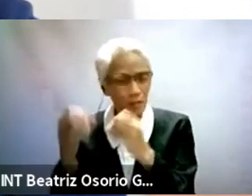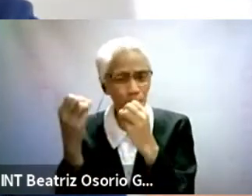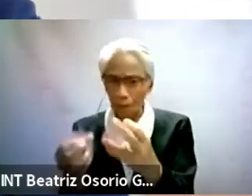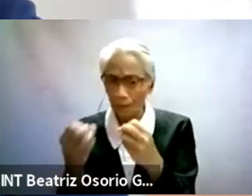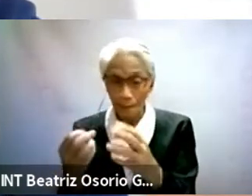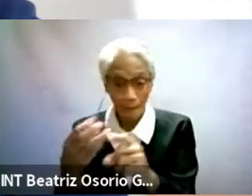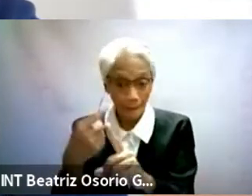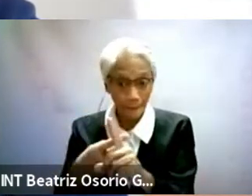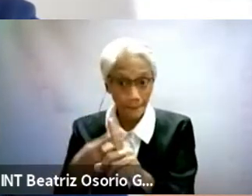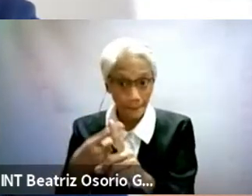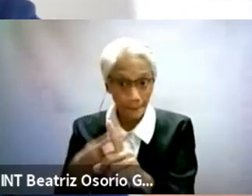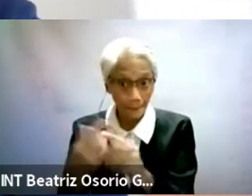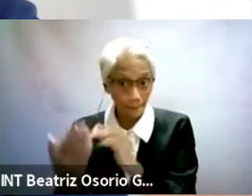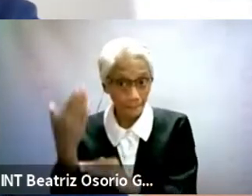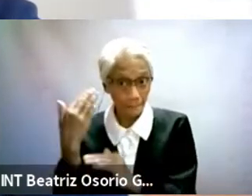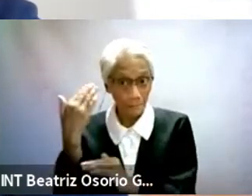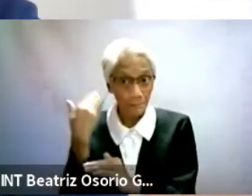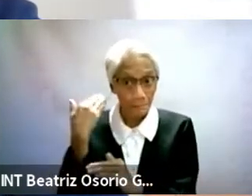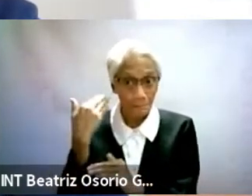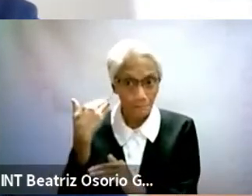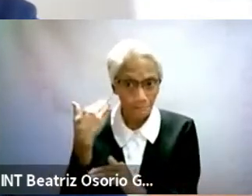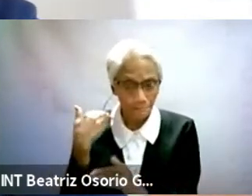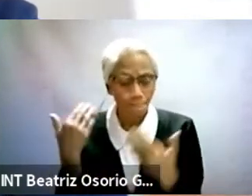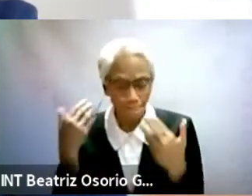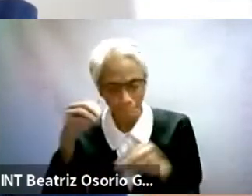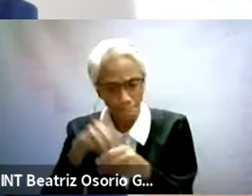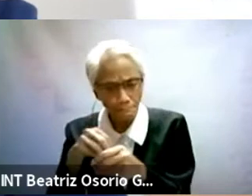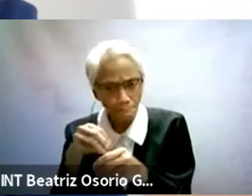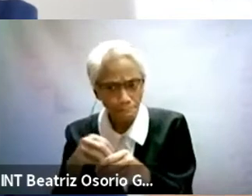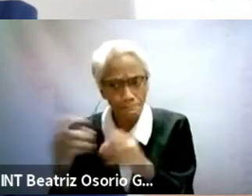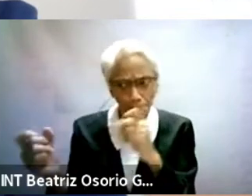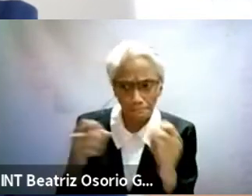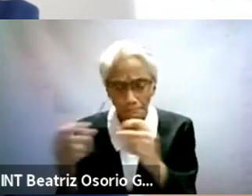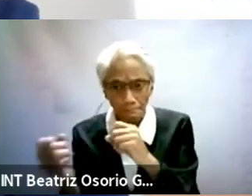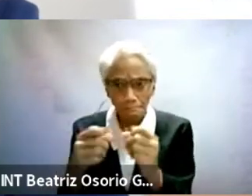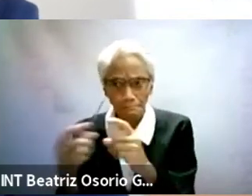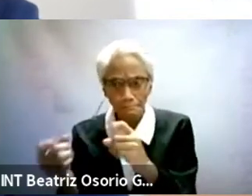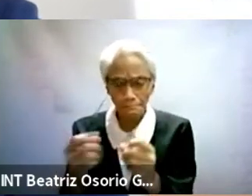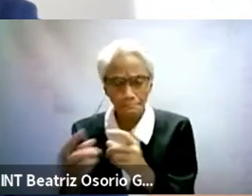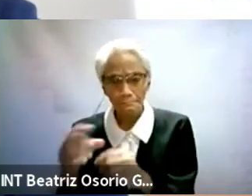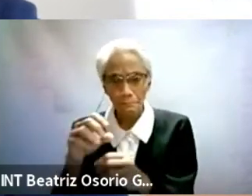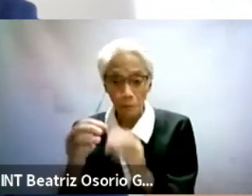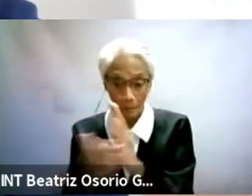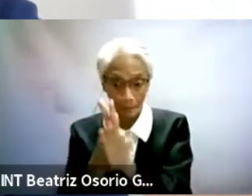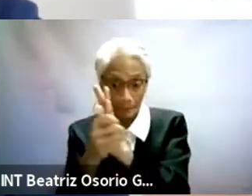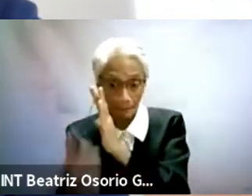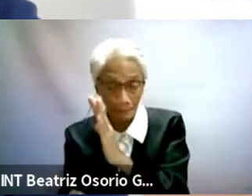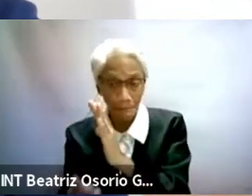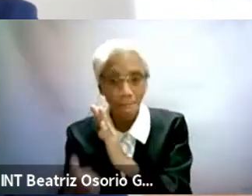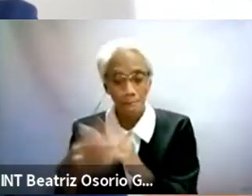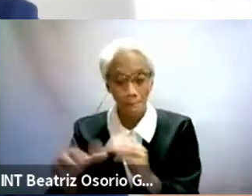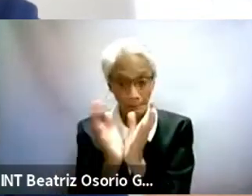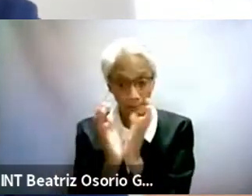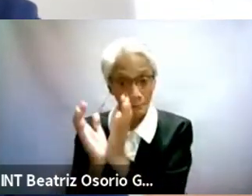had an extraordinary number of meetings and consultations with experts at state and community level